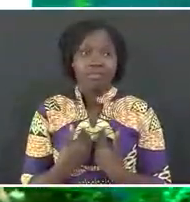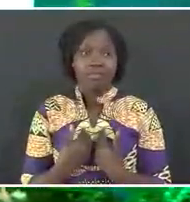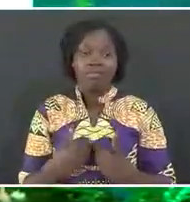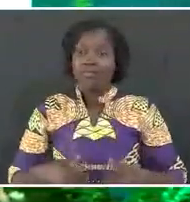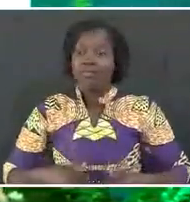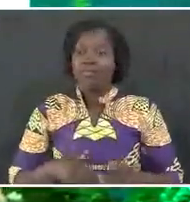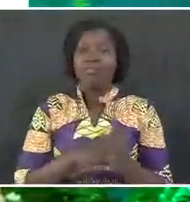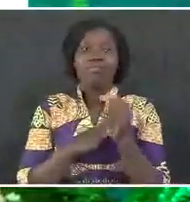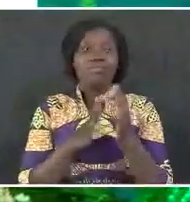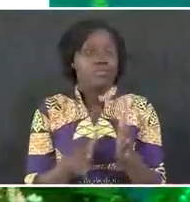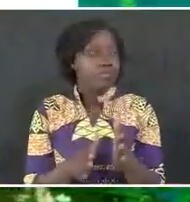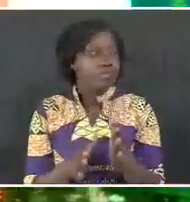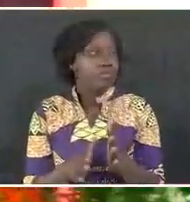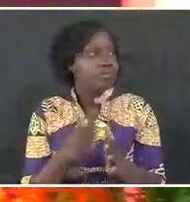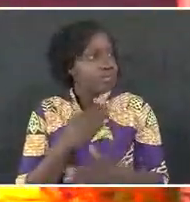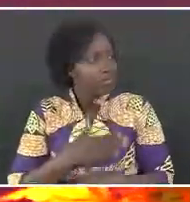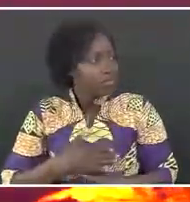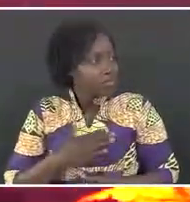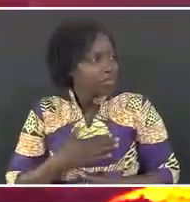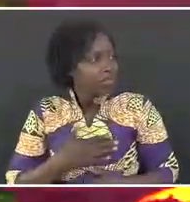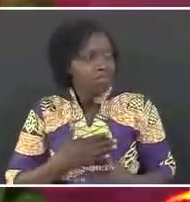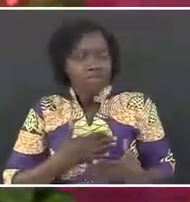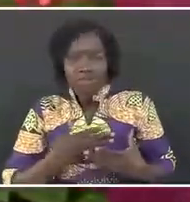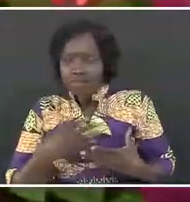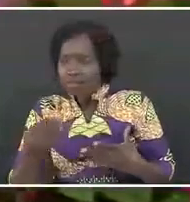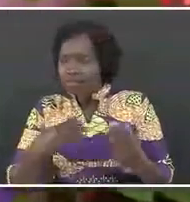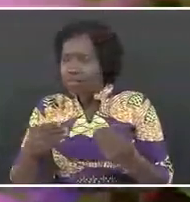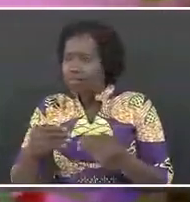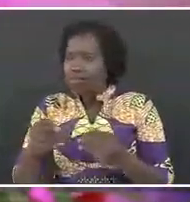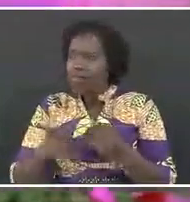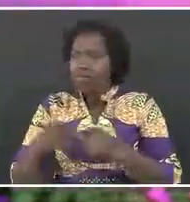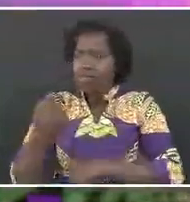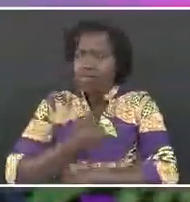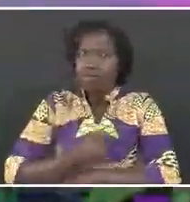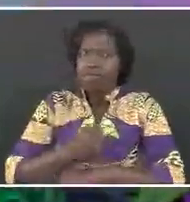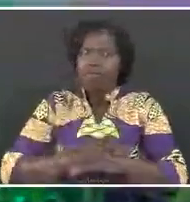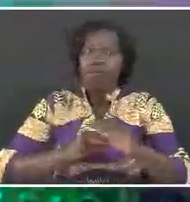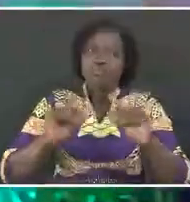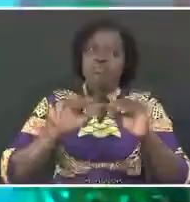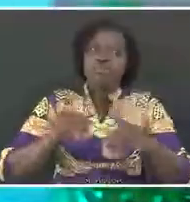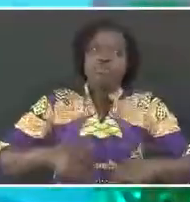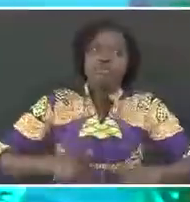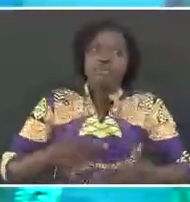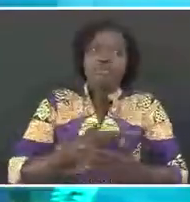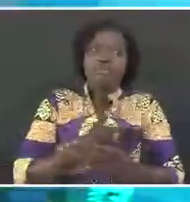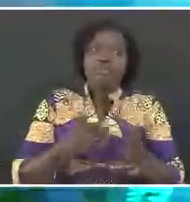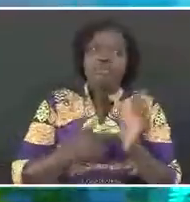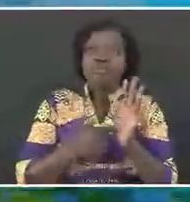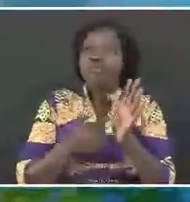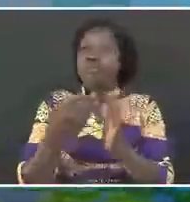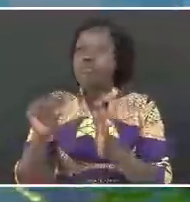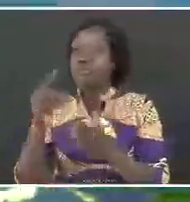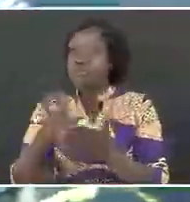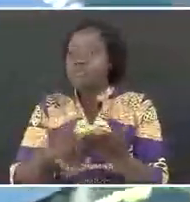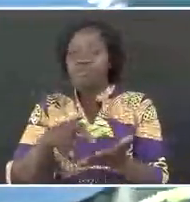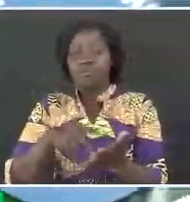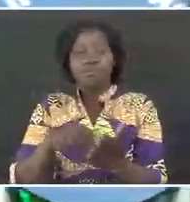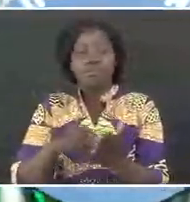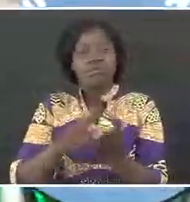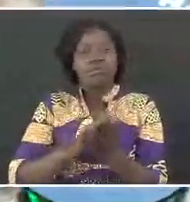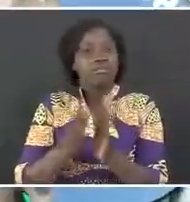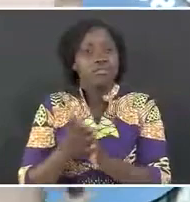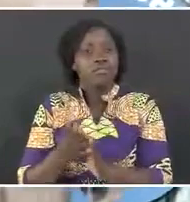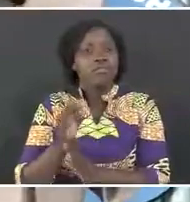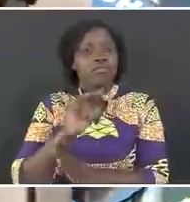leader, please, can you go to those Sabbath school and teach the youth there and show them what it means to be an